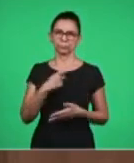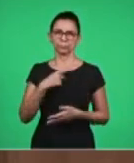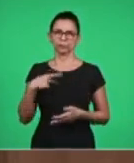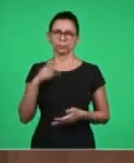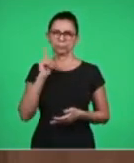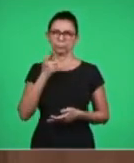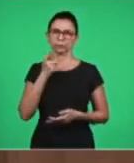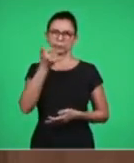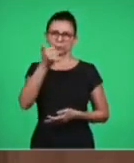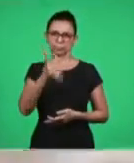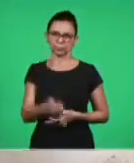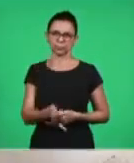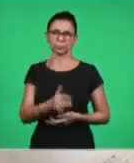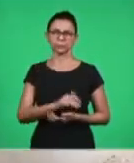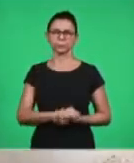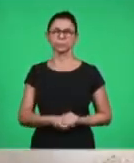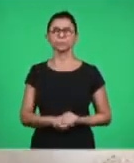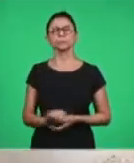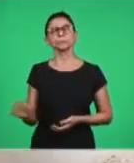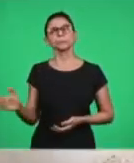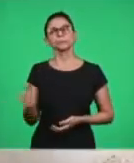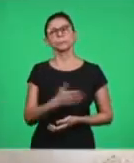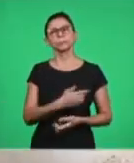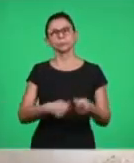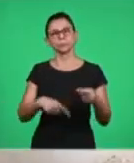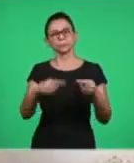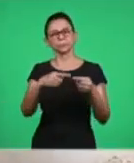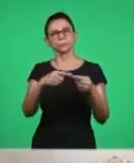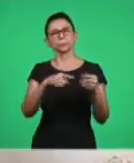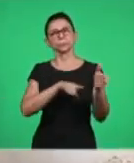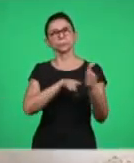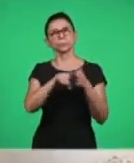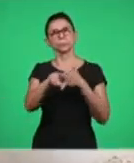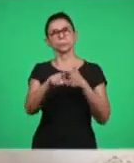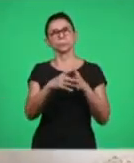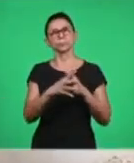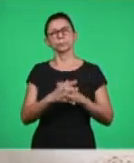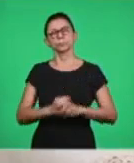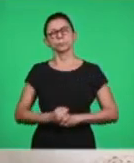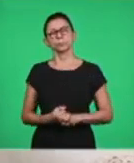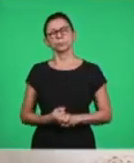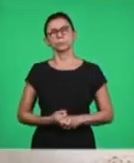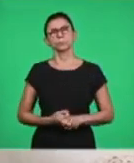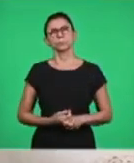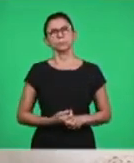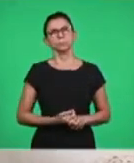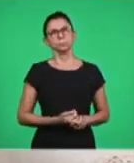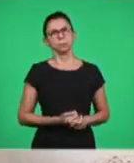Pastor Geducci. We're going to begin on the first question. The first question is the following.